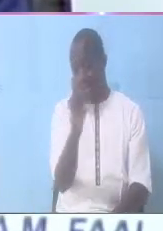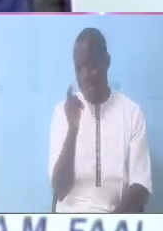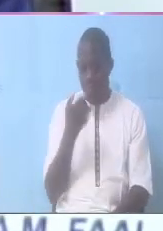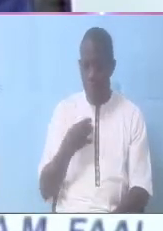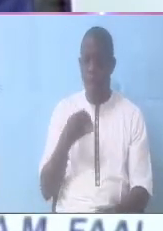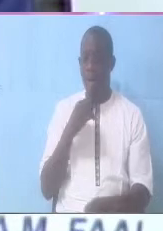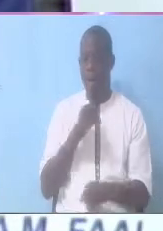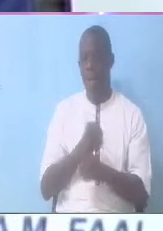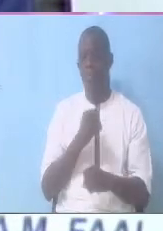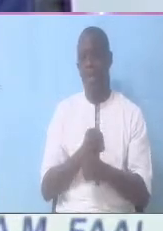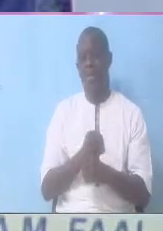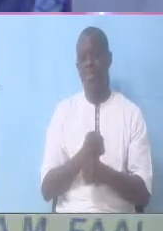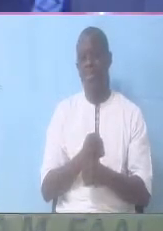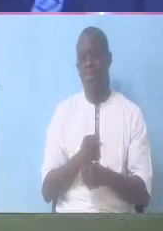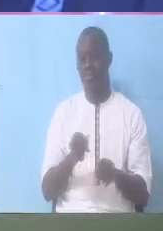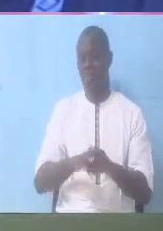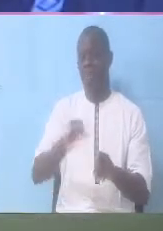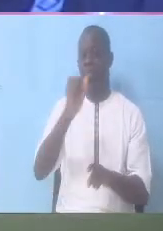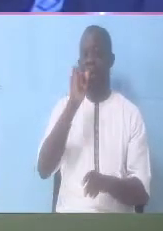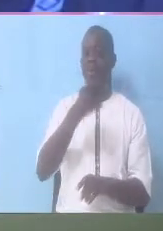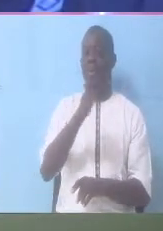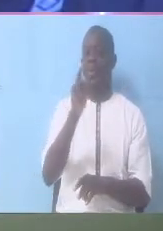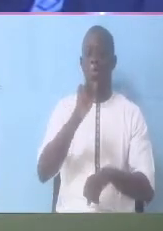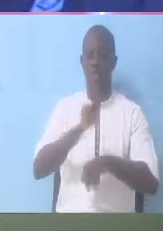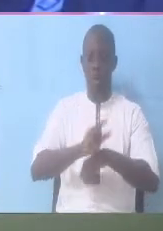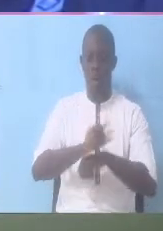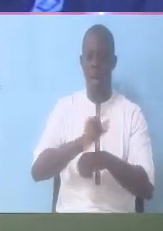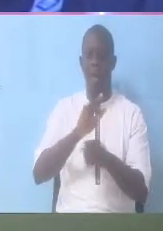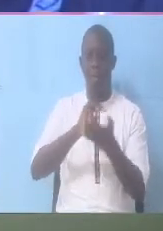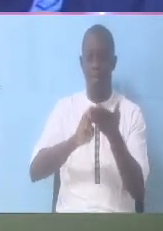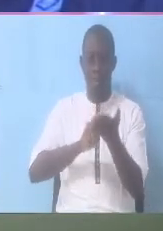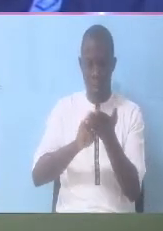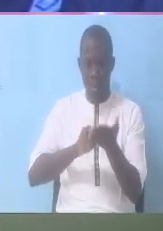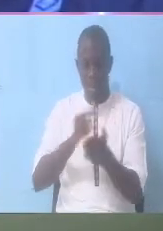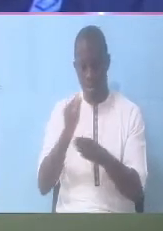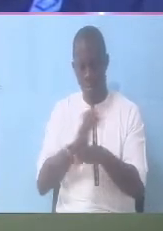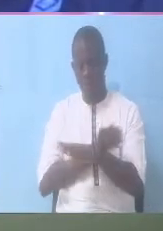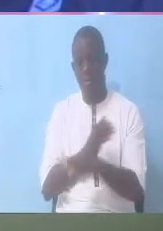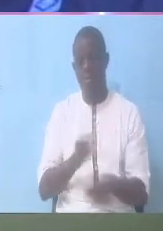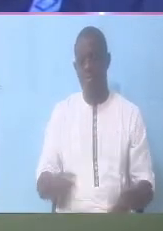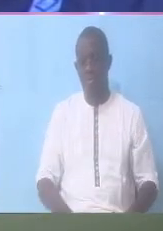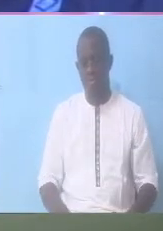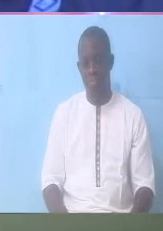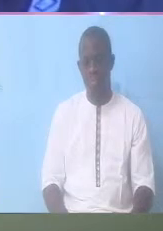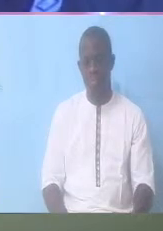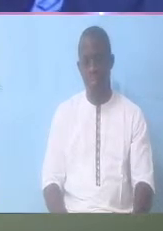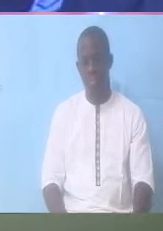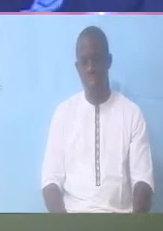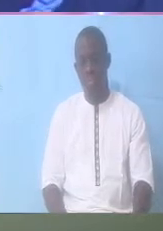to drink this concoction. Yes, because that's what they Fulani told him, if they drink, they will speak, yes.